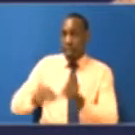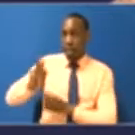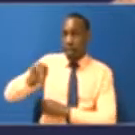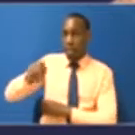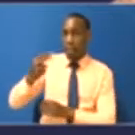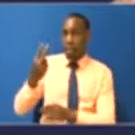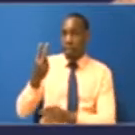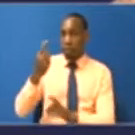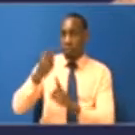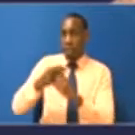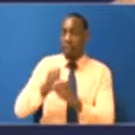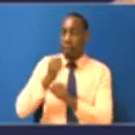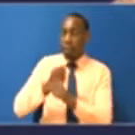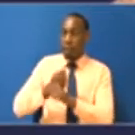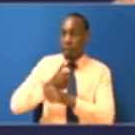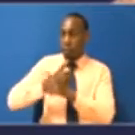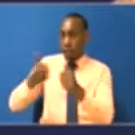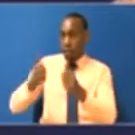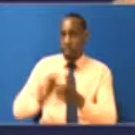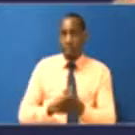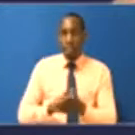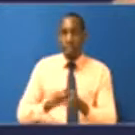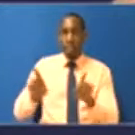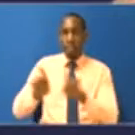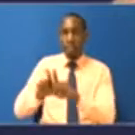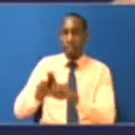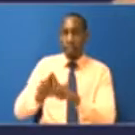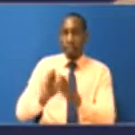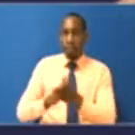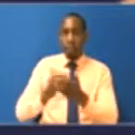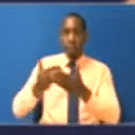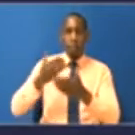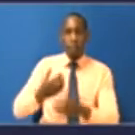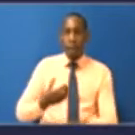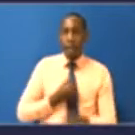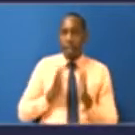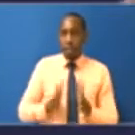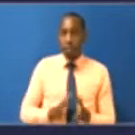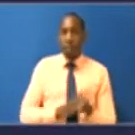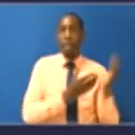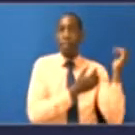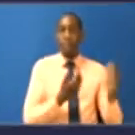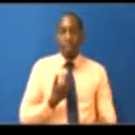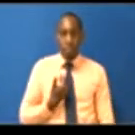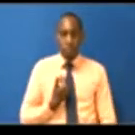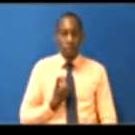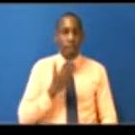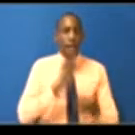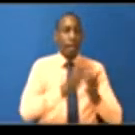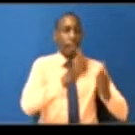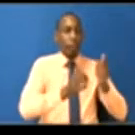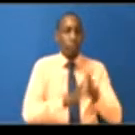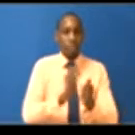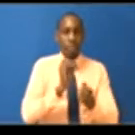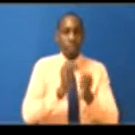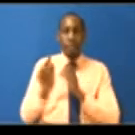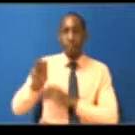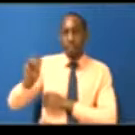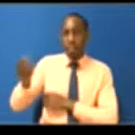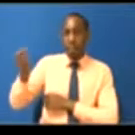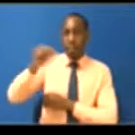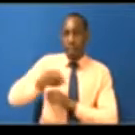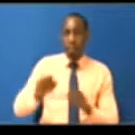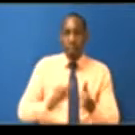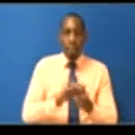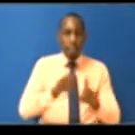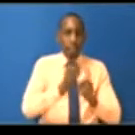two times he's done very well and there was a from a council there was an expectation do you have that if he was here today you wouldn't be putting him